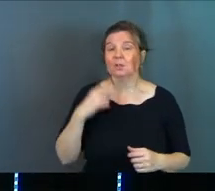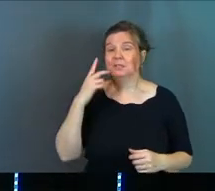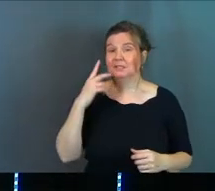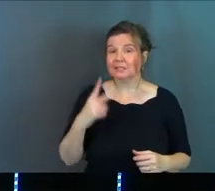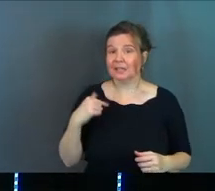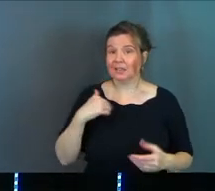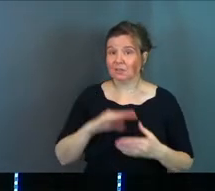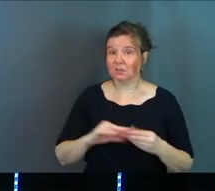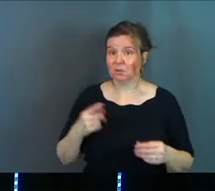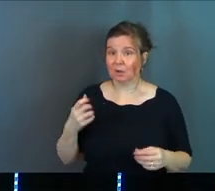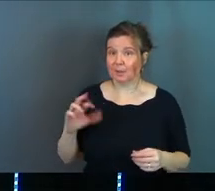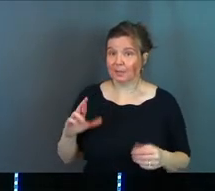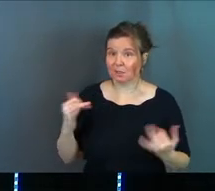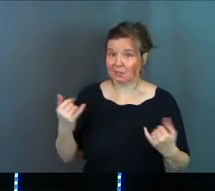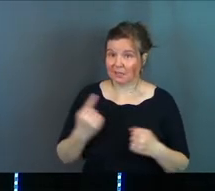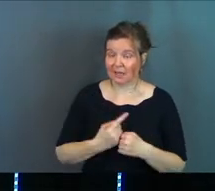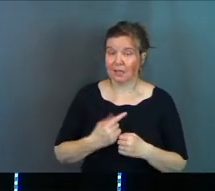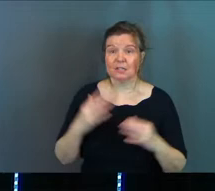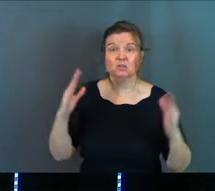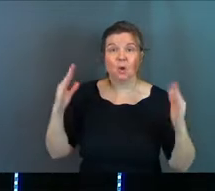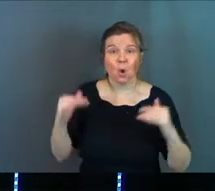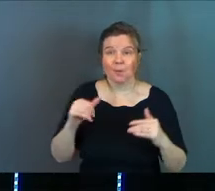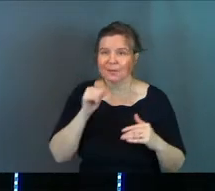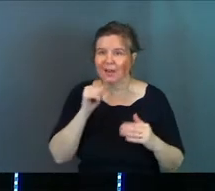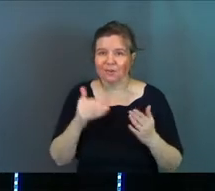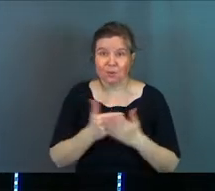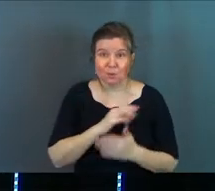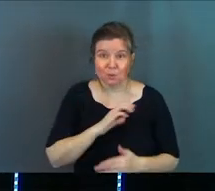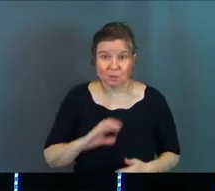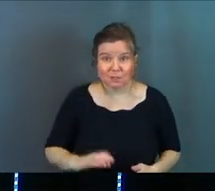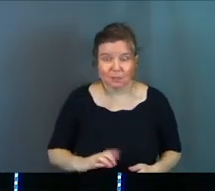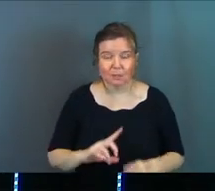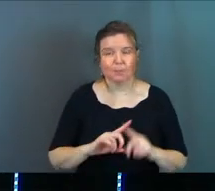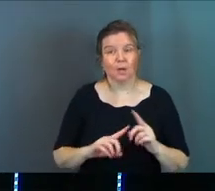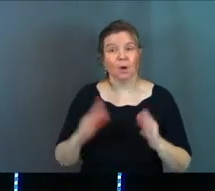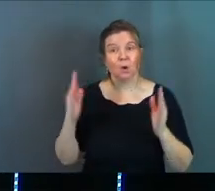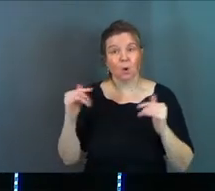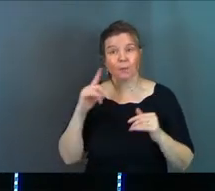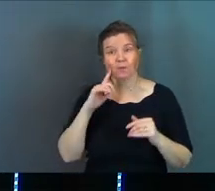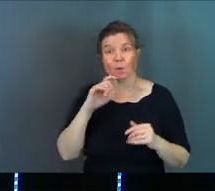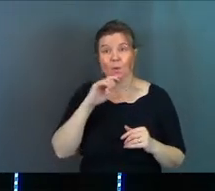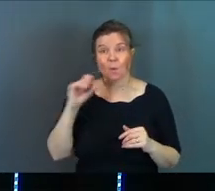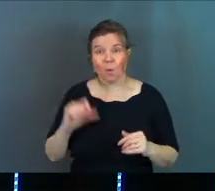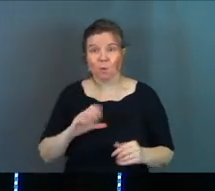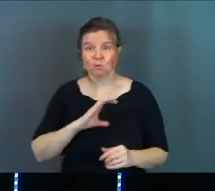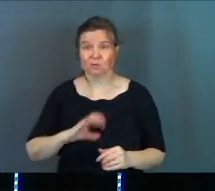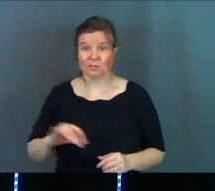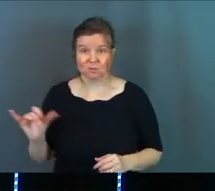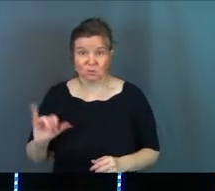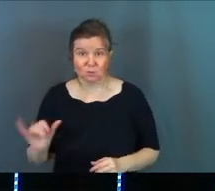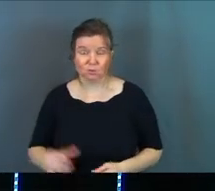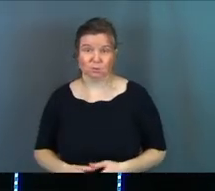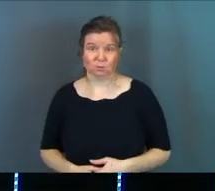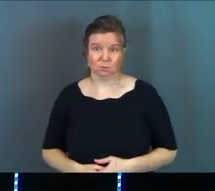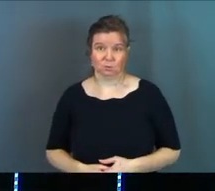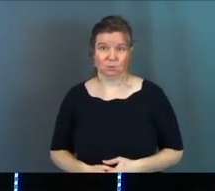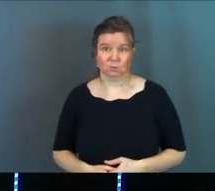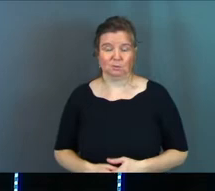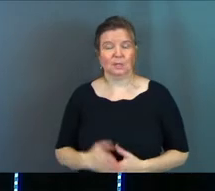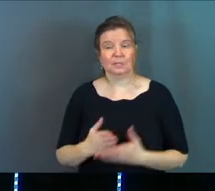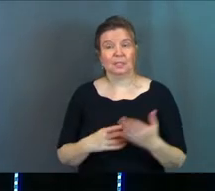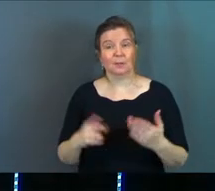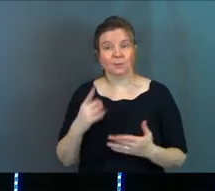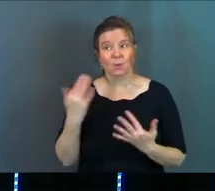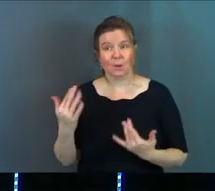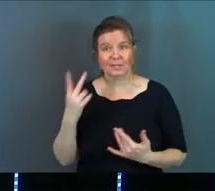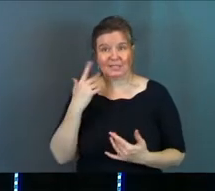going to see in the story of Peter today is hope, not just for new Christians, but hope for old Christians as well. And some